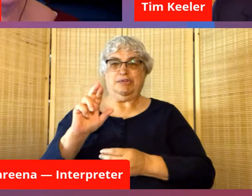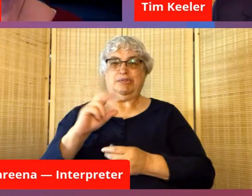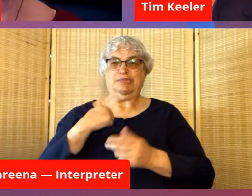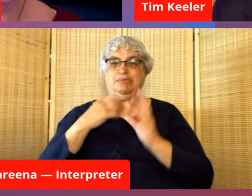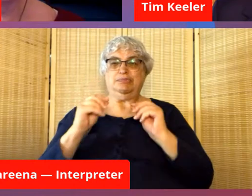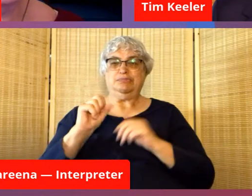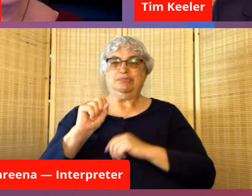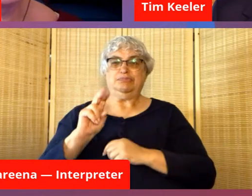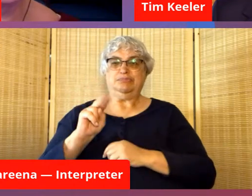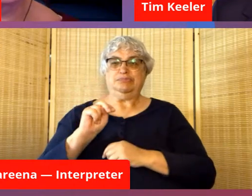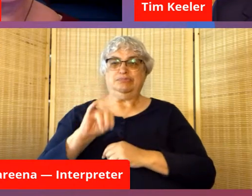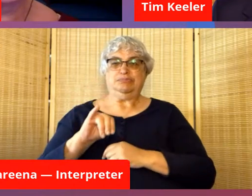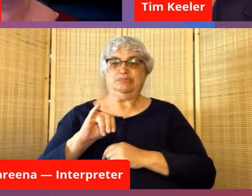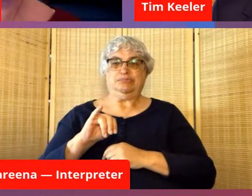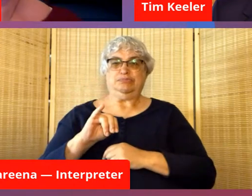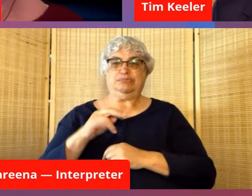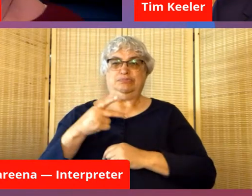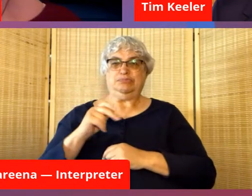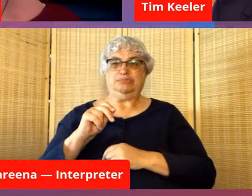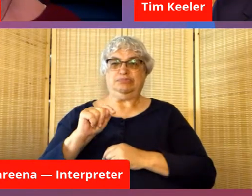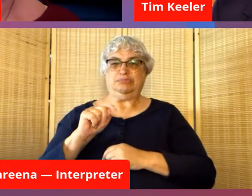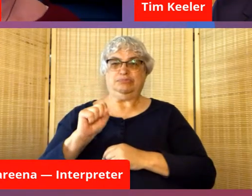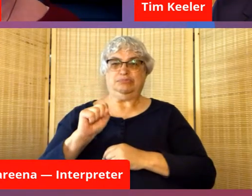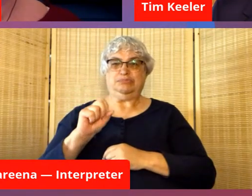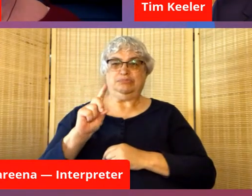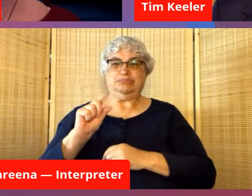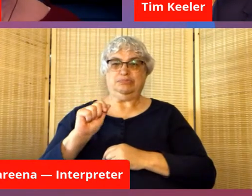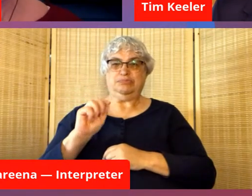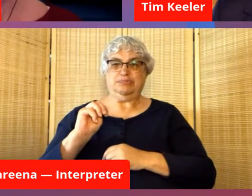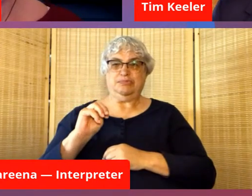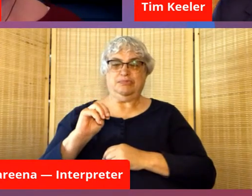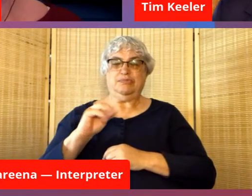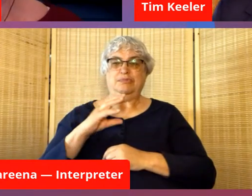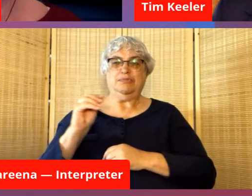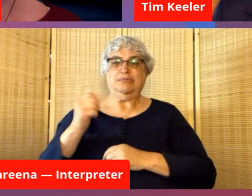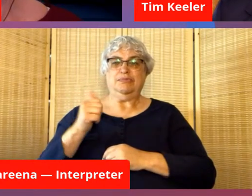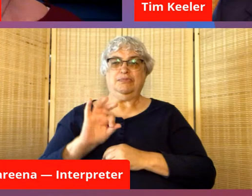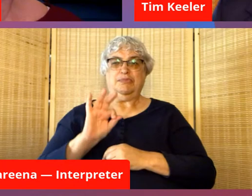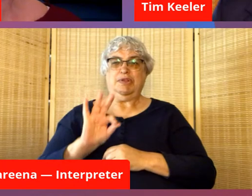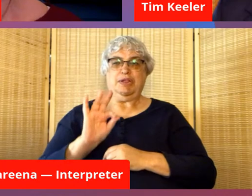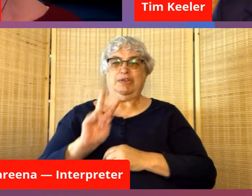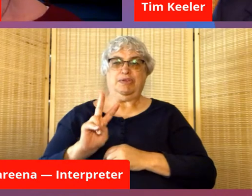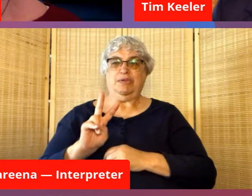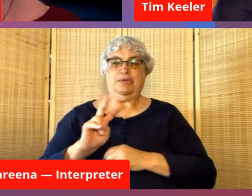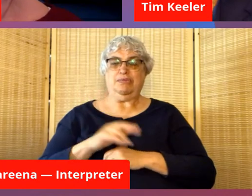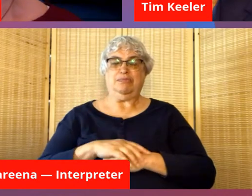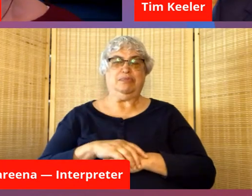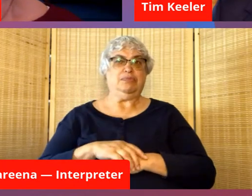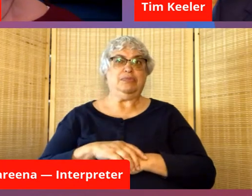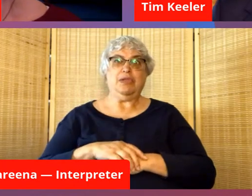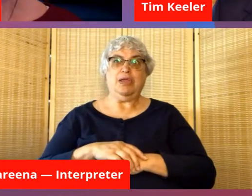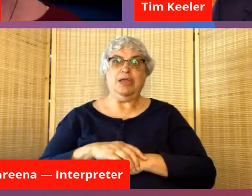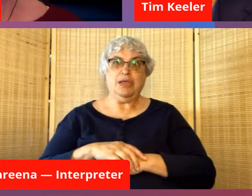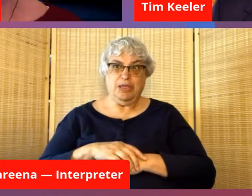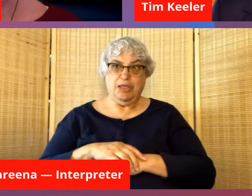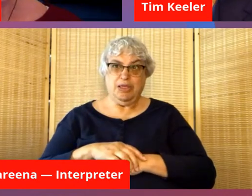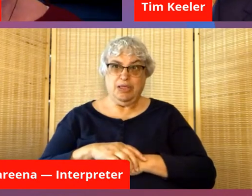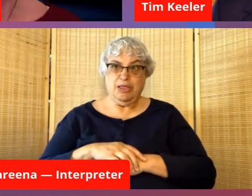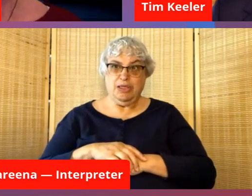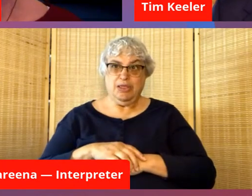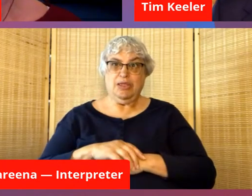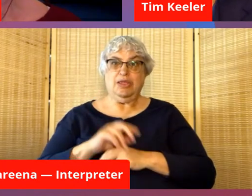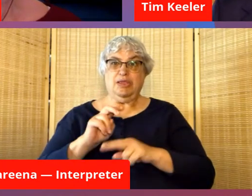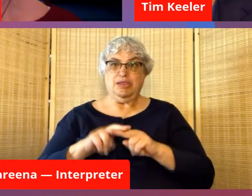SUNY Potsdam, and I think it was like 1992. And I was just floored. I remember